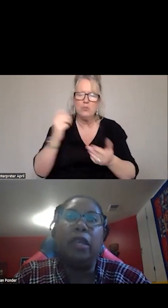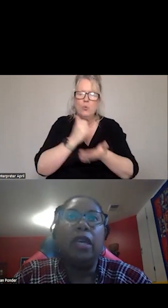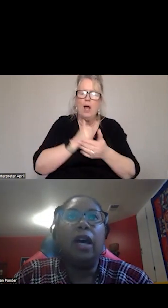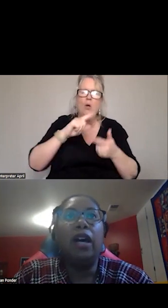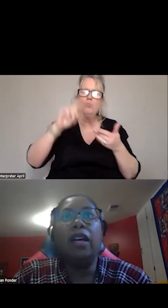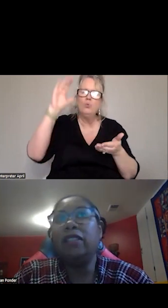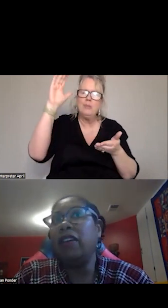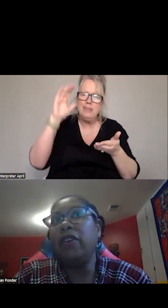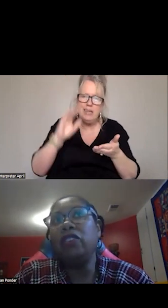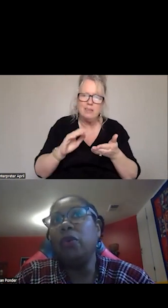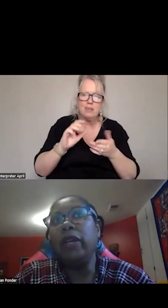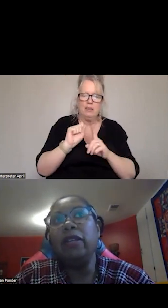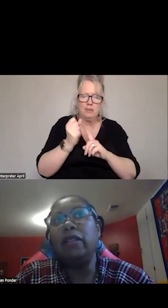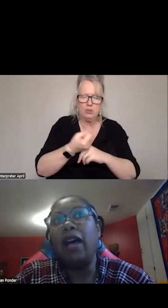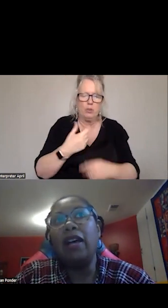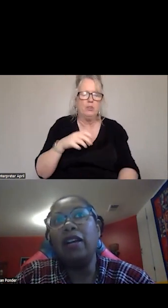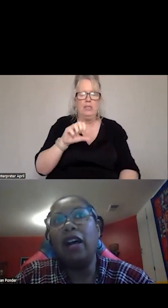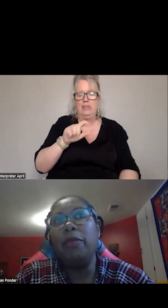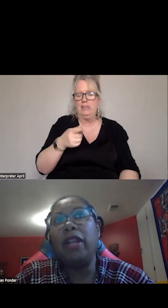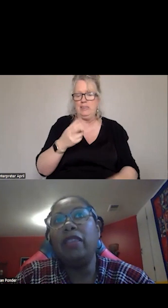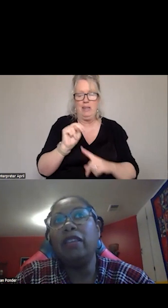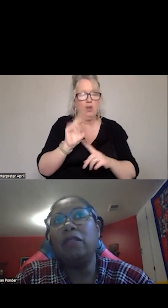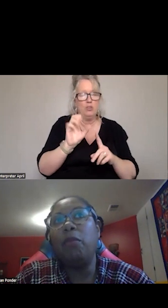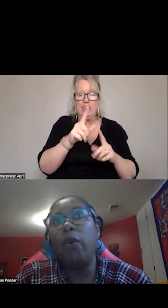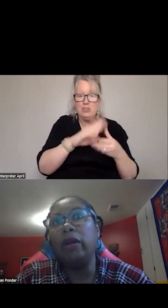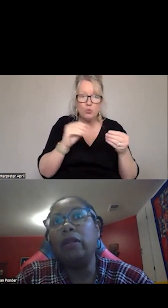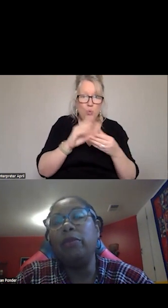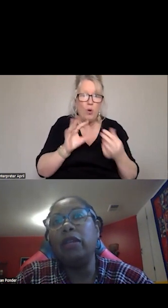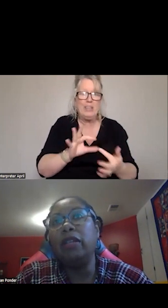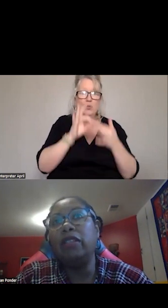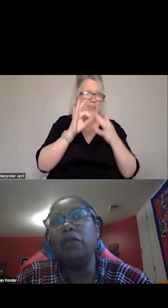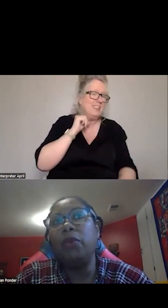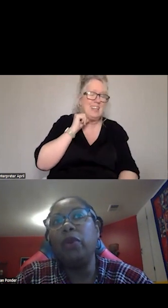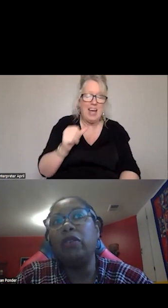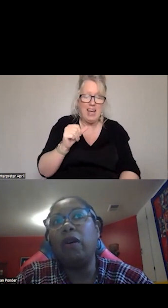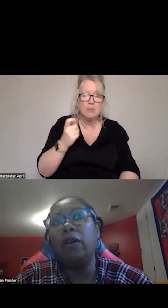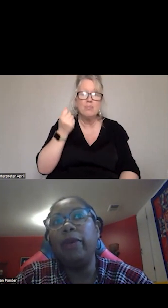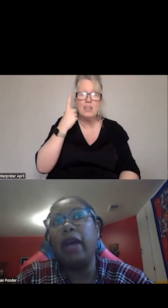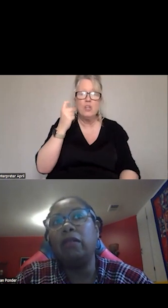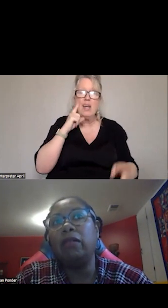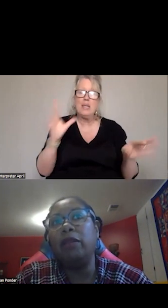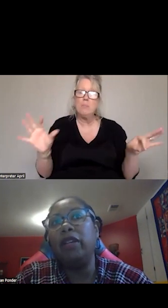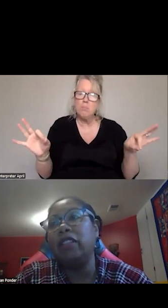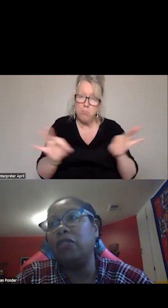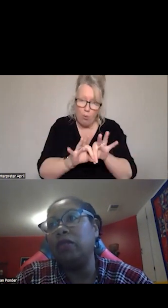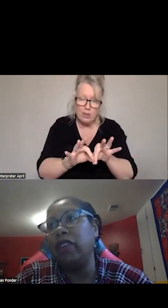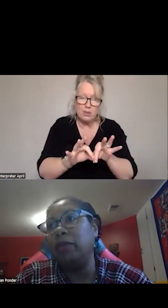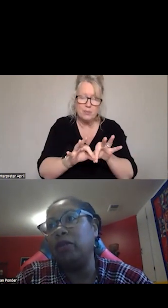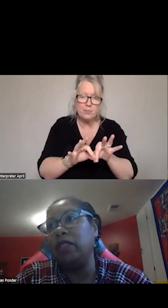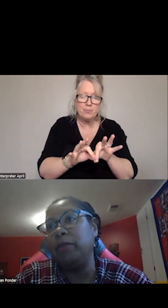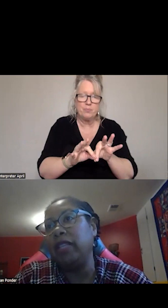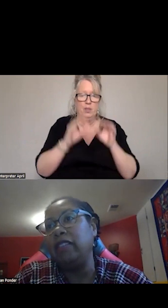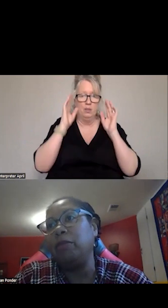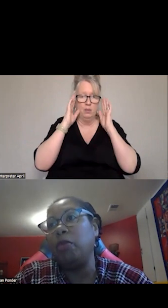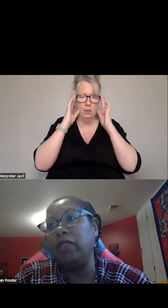But Stephon's story is not uncommon. I think it's important because when we talk about intellectual and